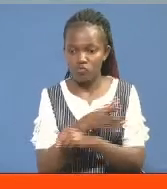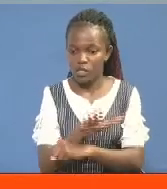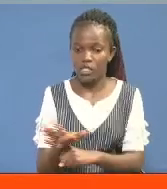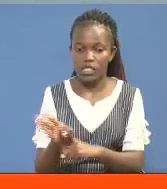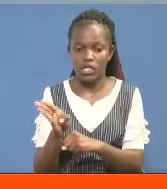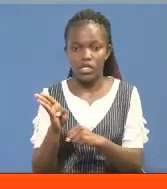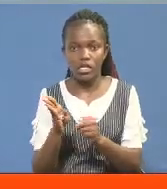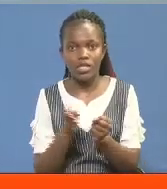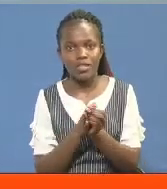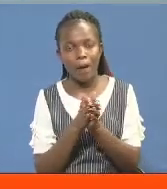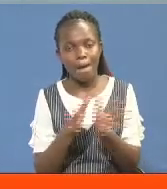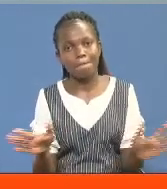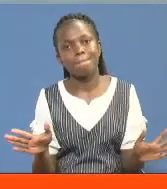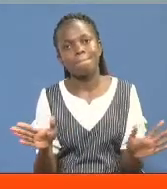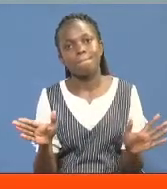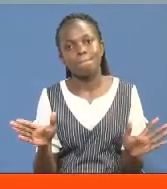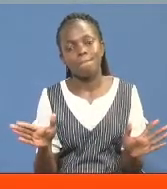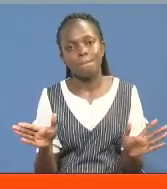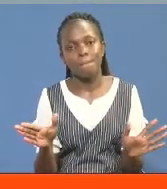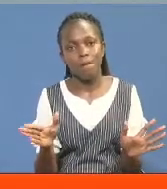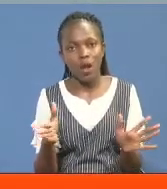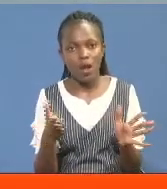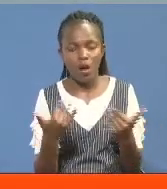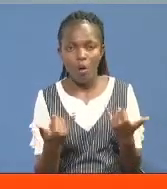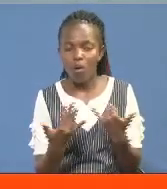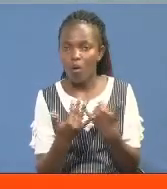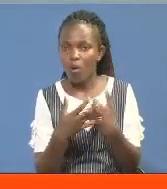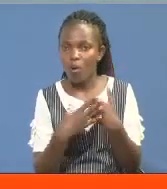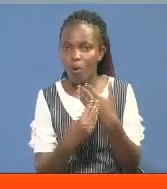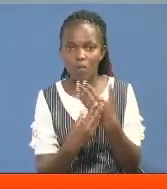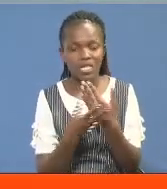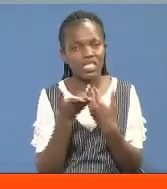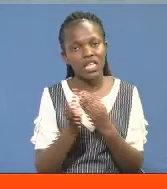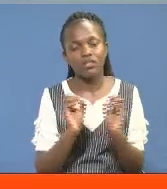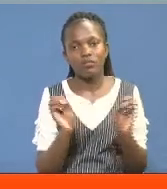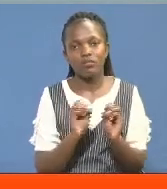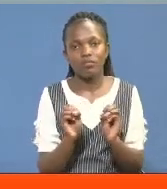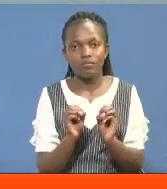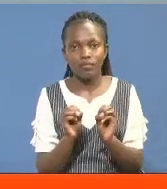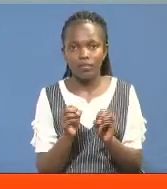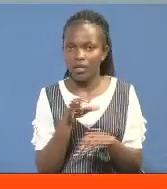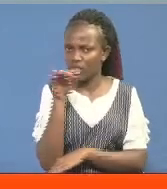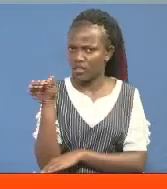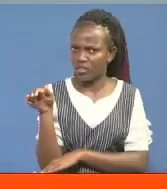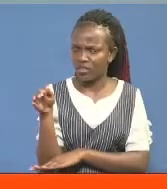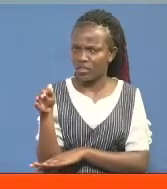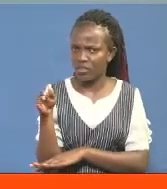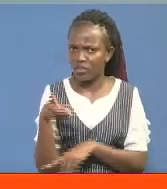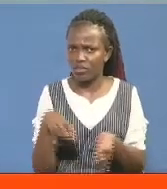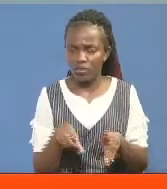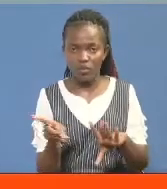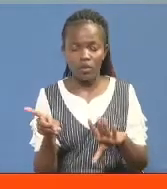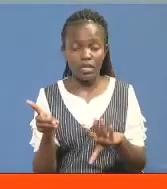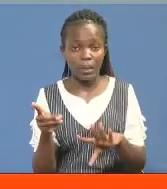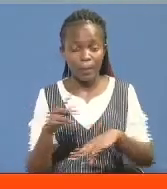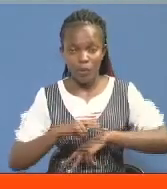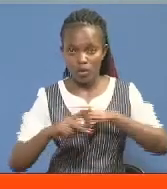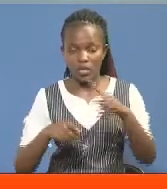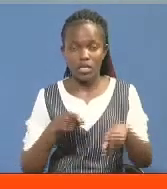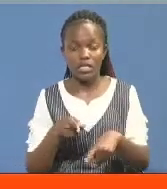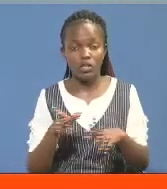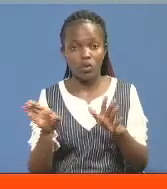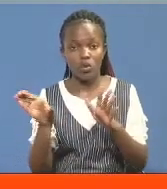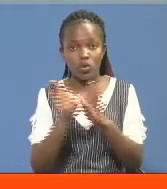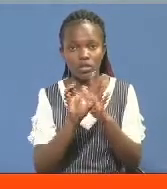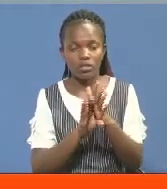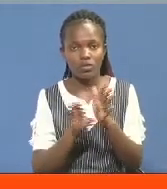until now, the copies are not there. And therefore, the question has been whether during this process of referendum or during this process of constitutional